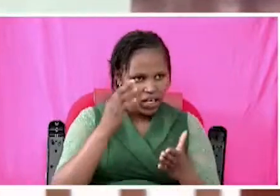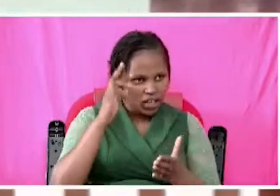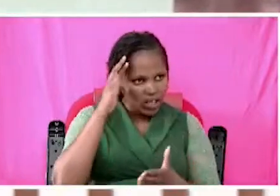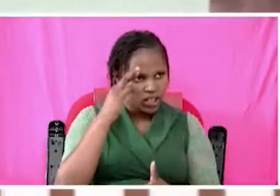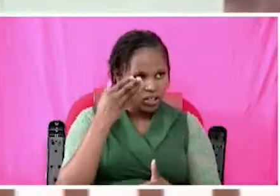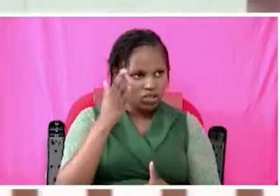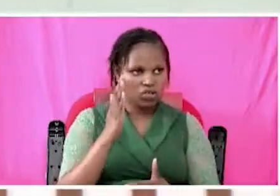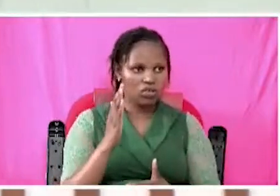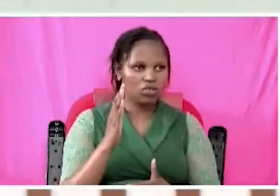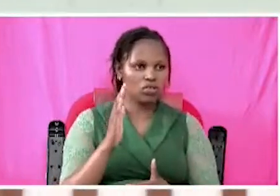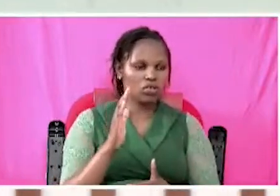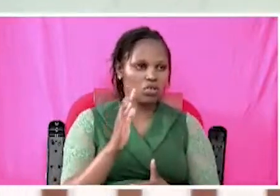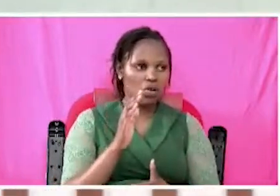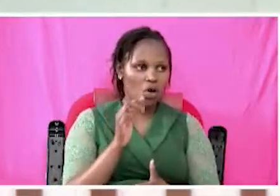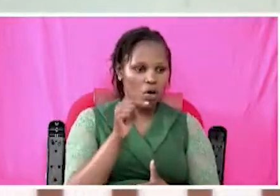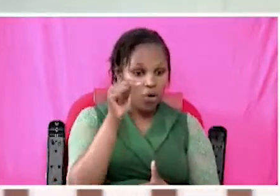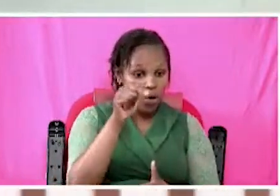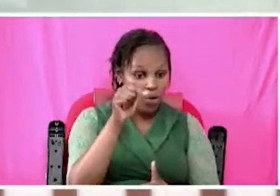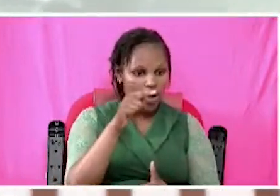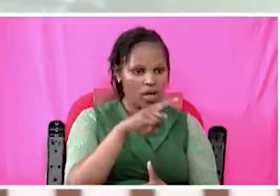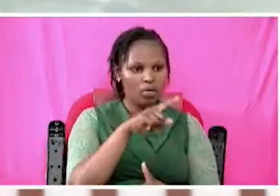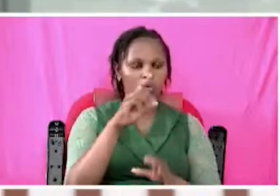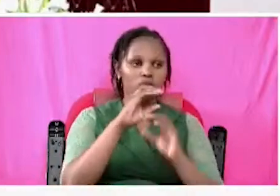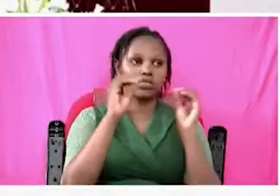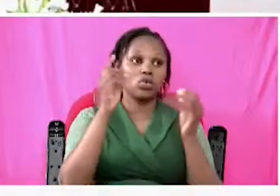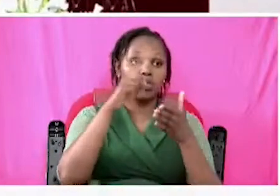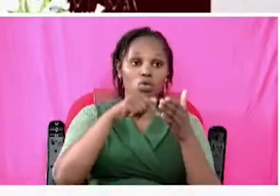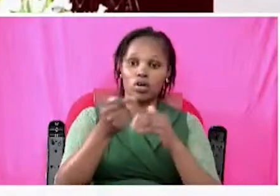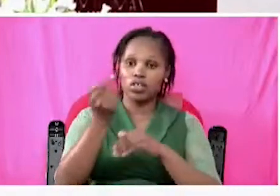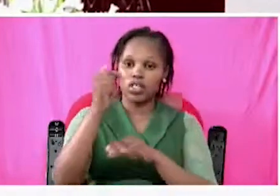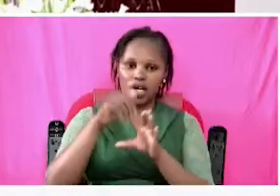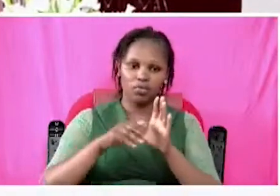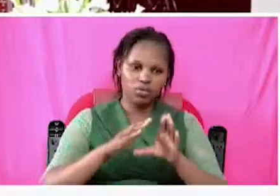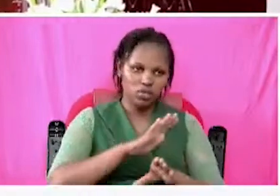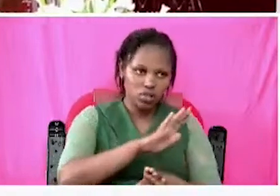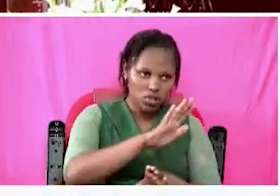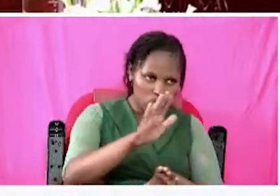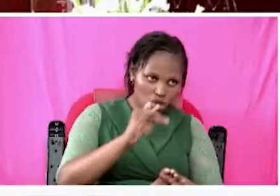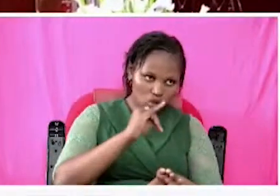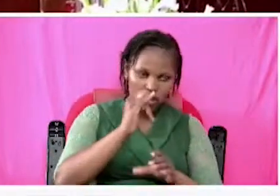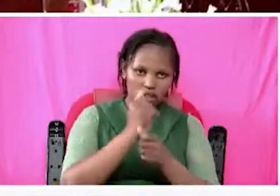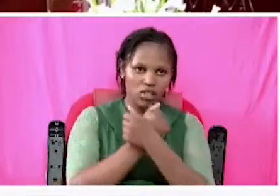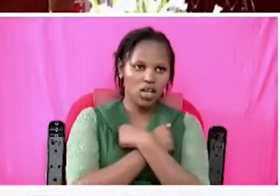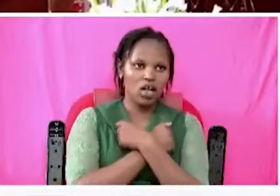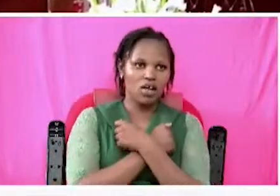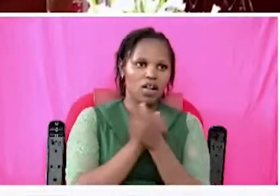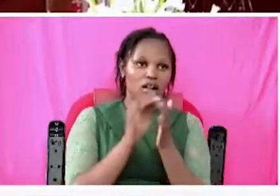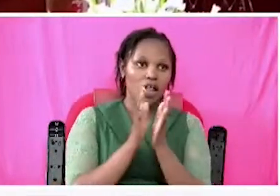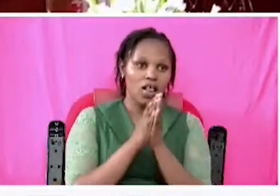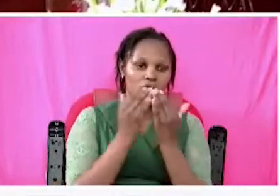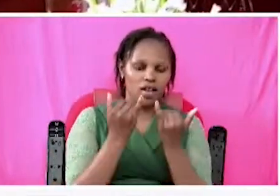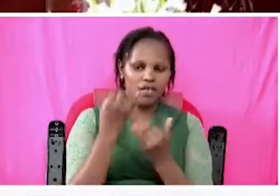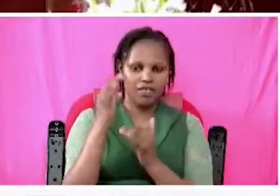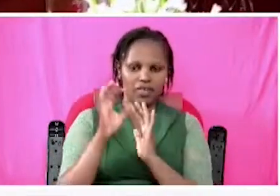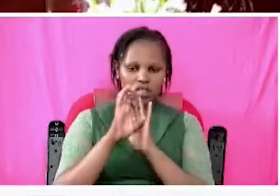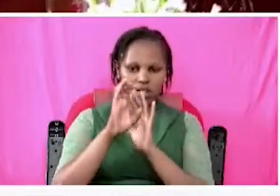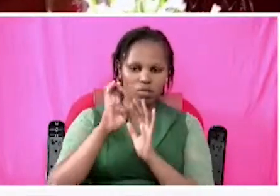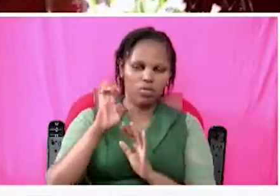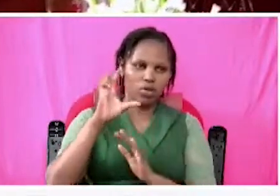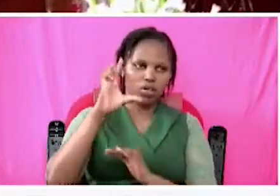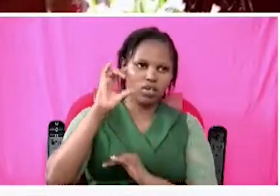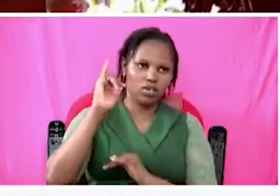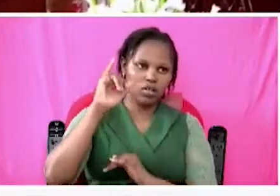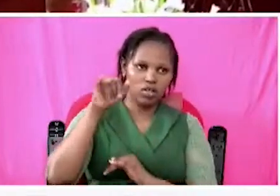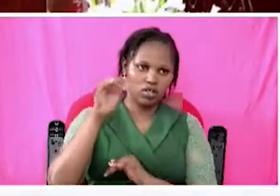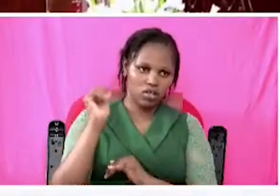God does not condemn you. God comes to you in love and actually, like Elijah, tells you,